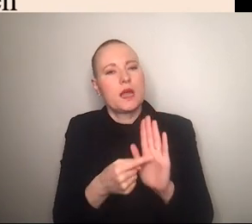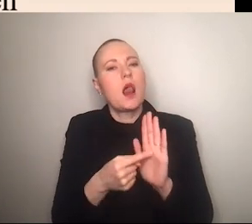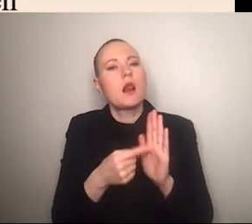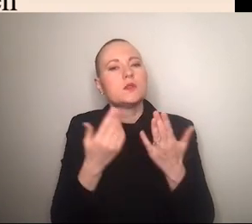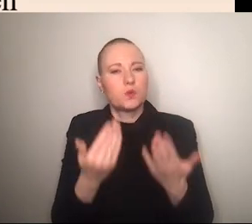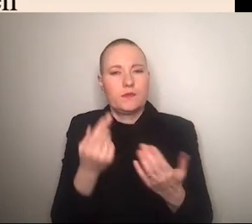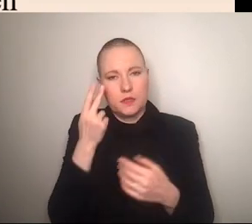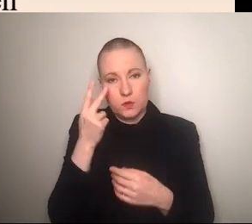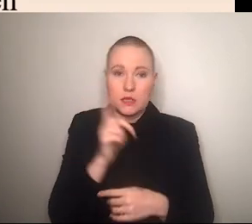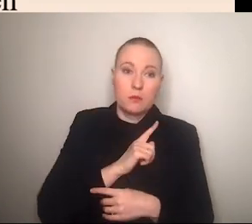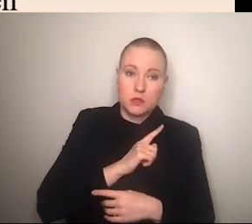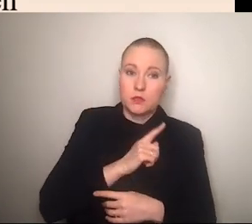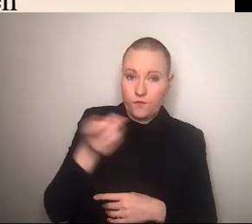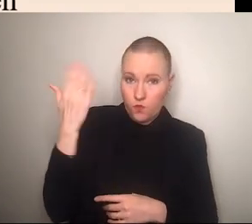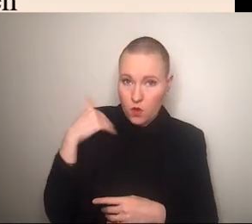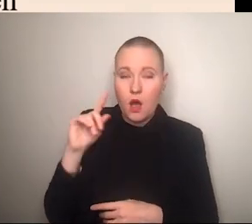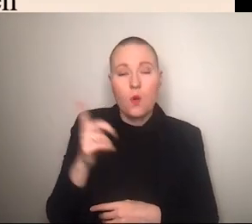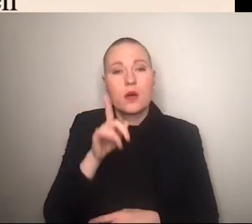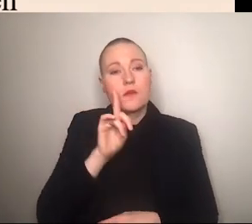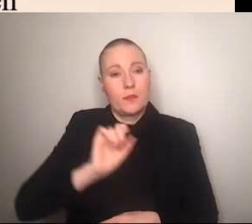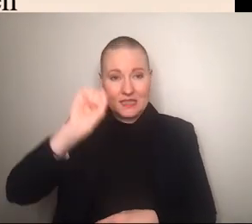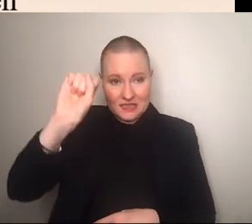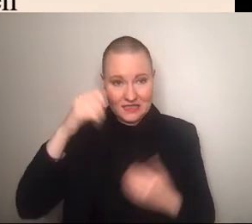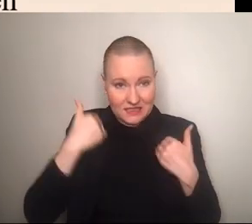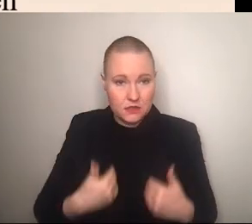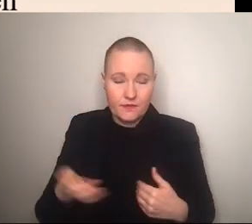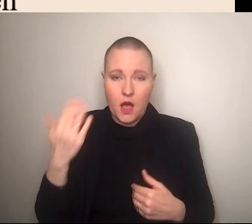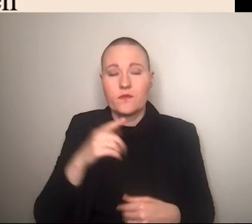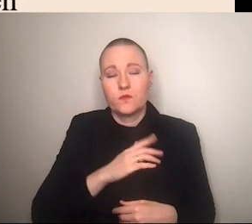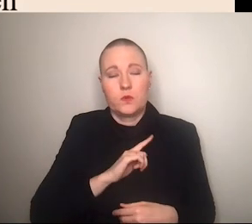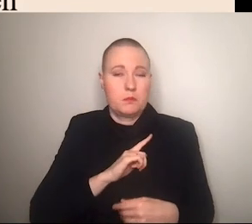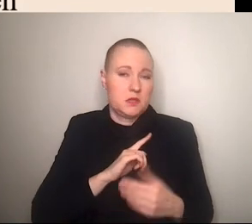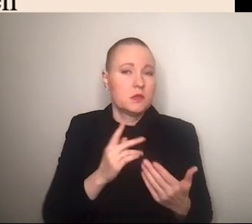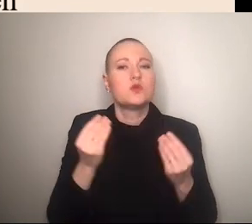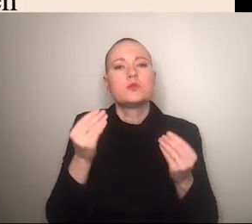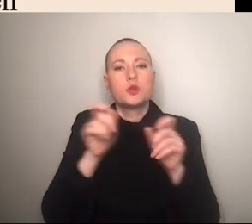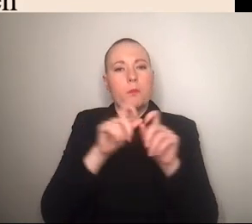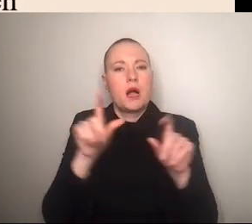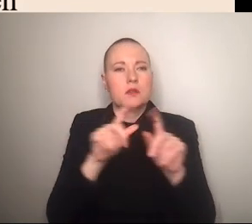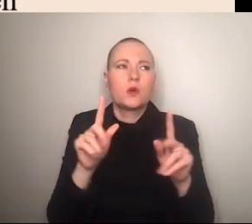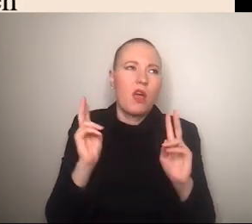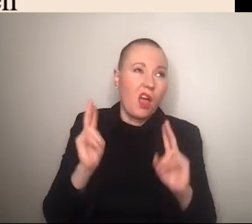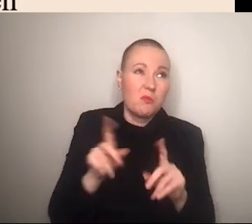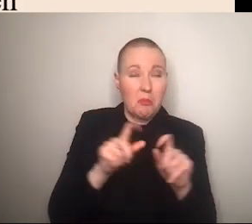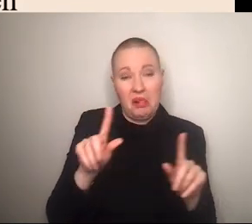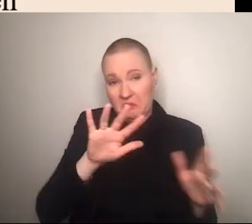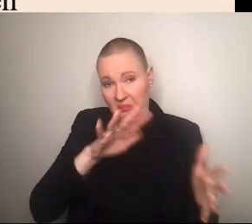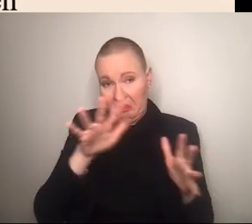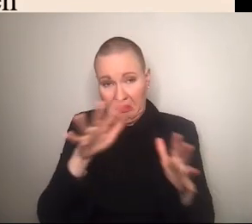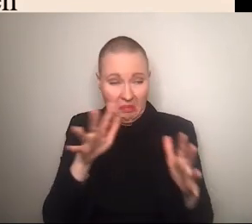erzählung früher selber feministin gewesen zu sein häufig wird da eben werden dann eben auch bilder oder vermeintliche bilder von dem früheren selbst